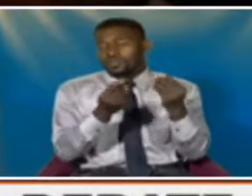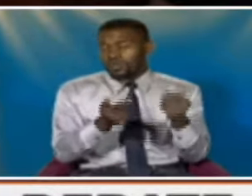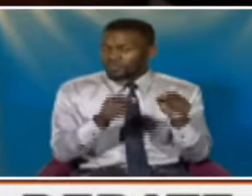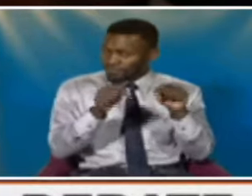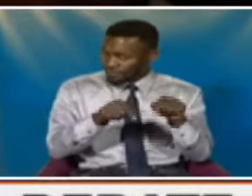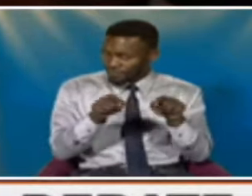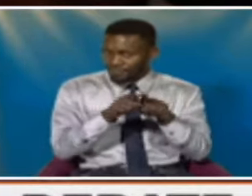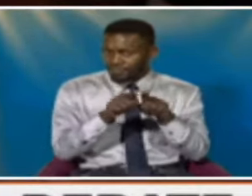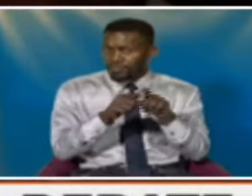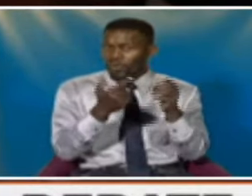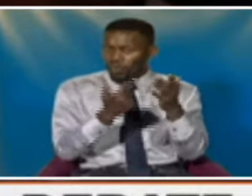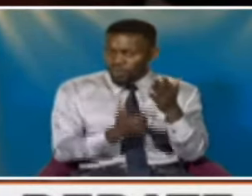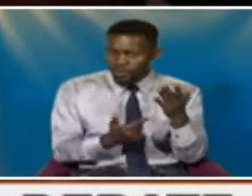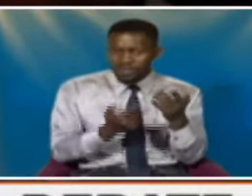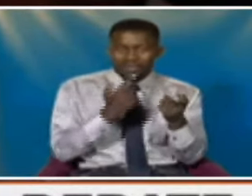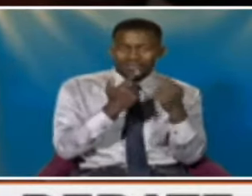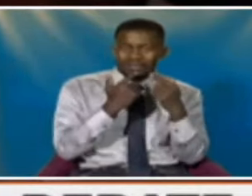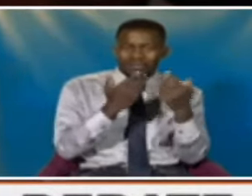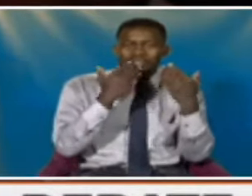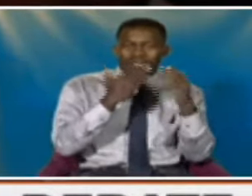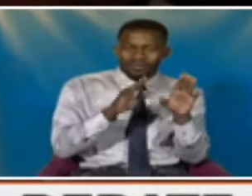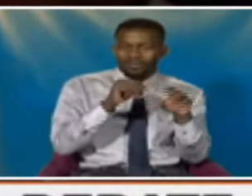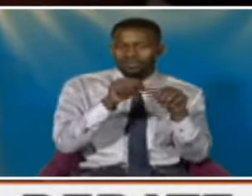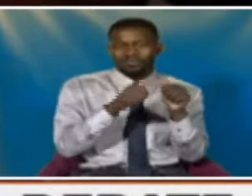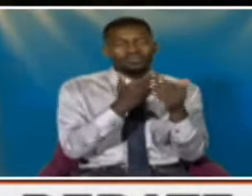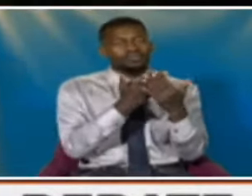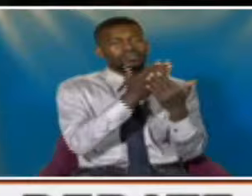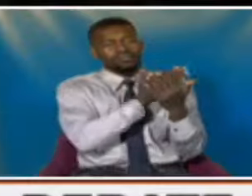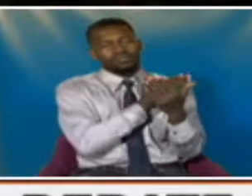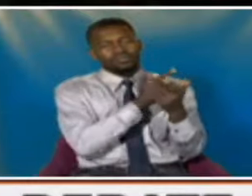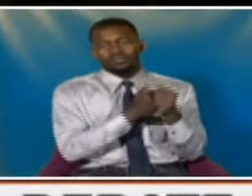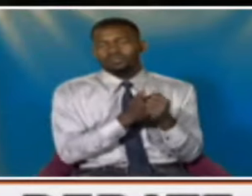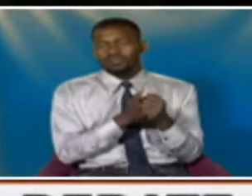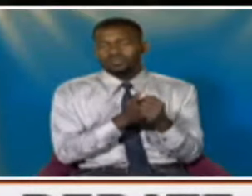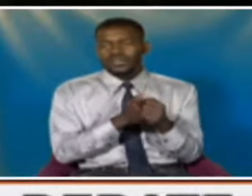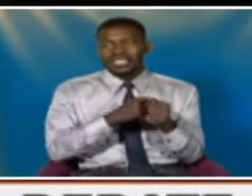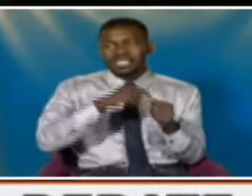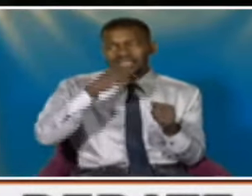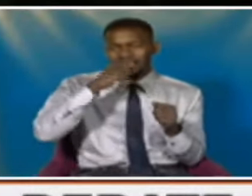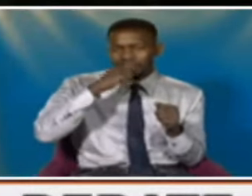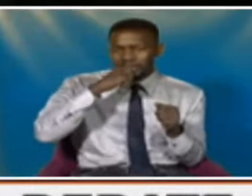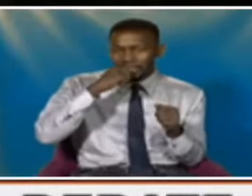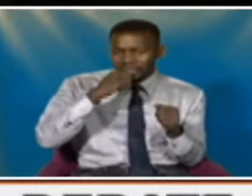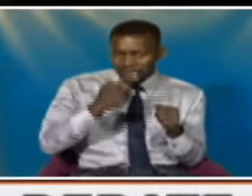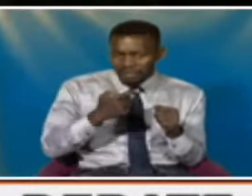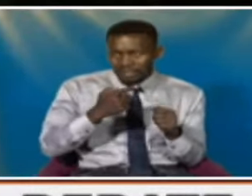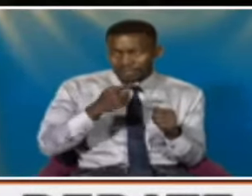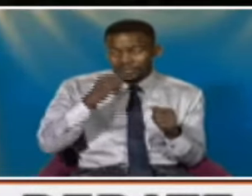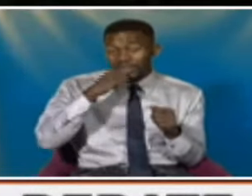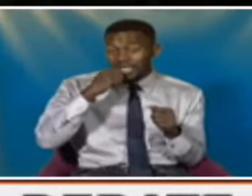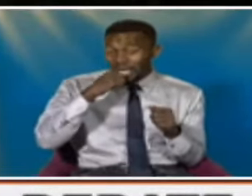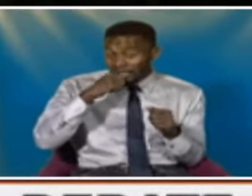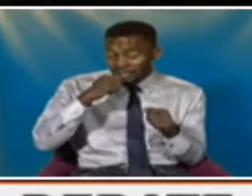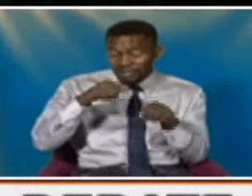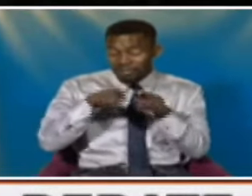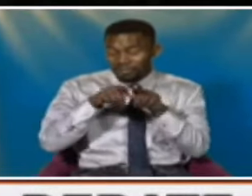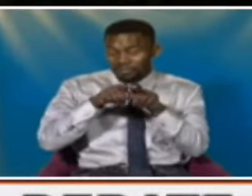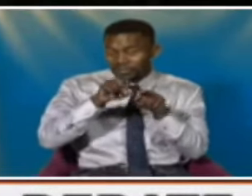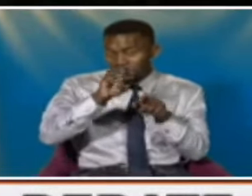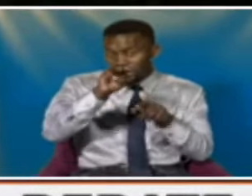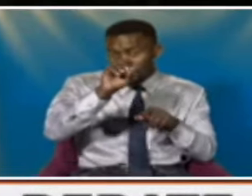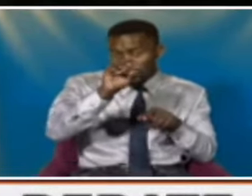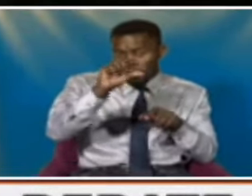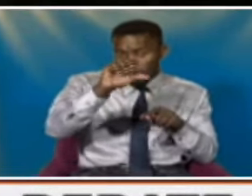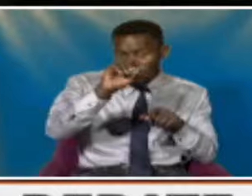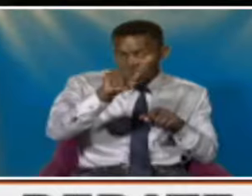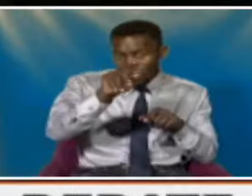in the week about the legal process. Miraa in general, including the Muguka, the variety,